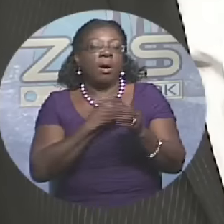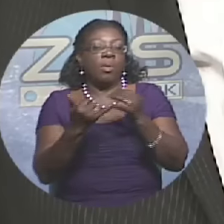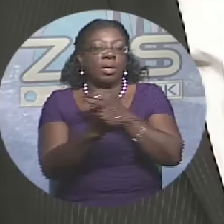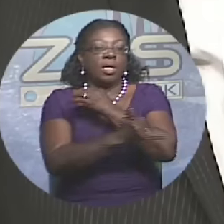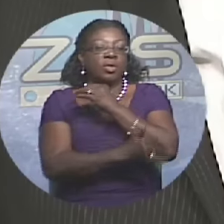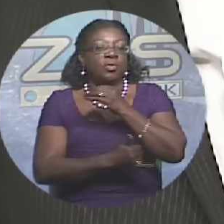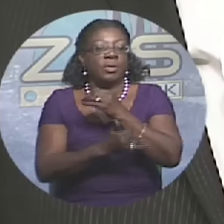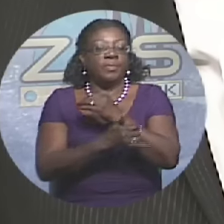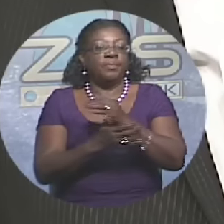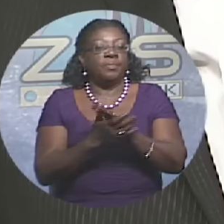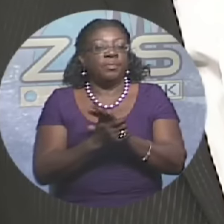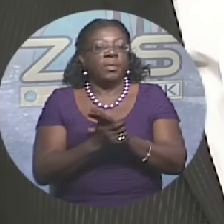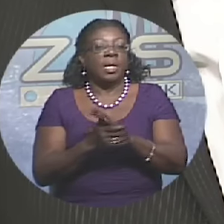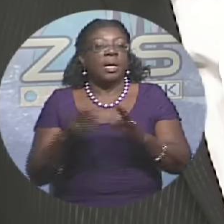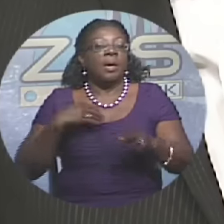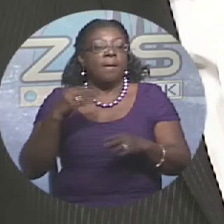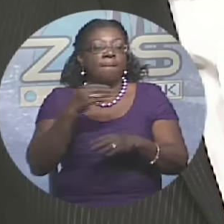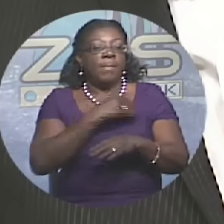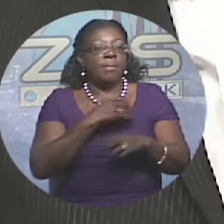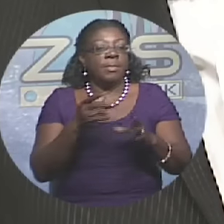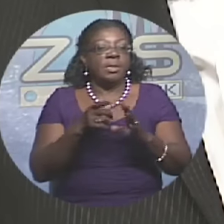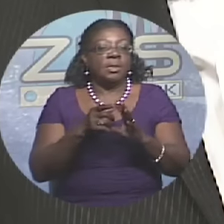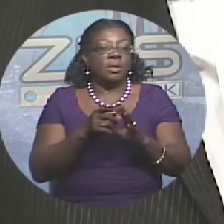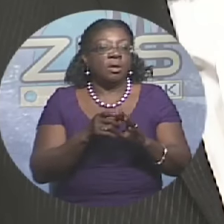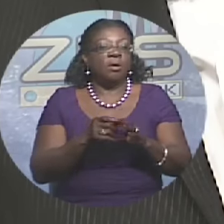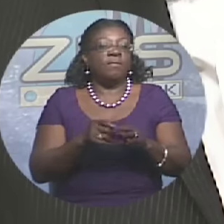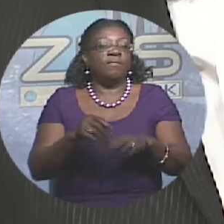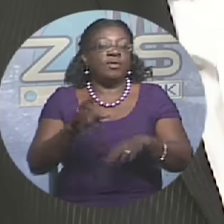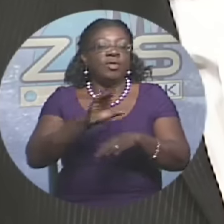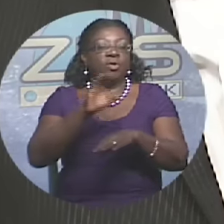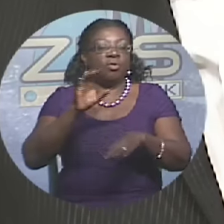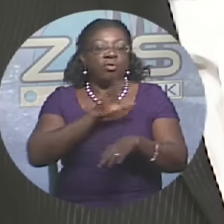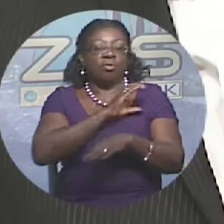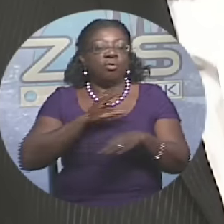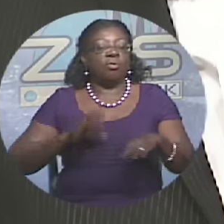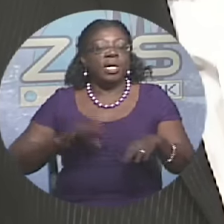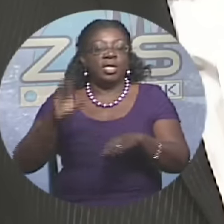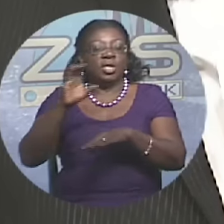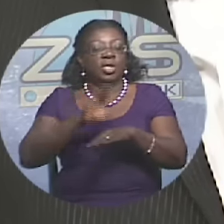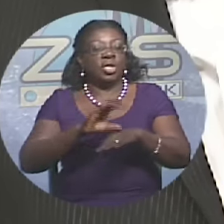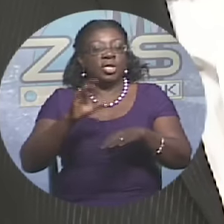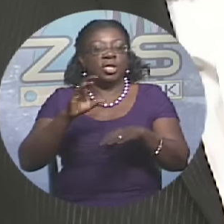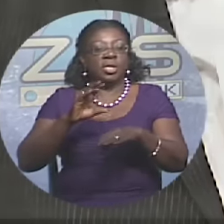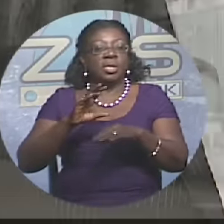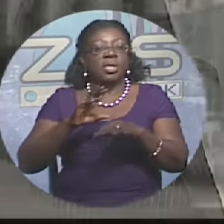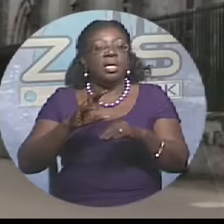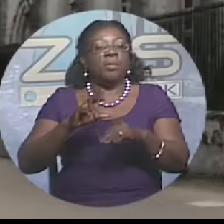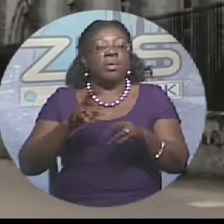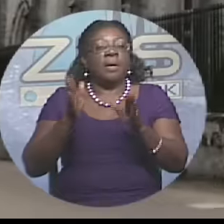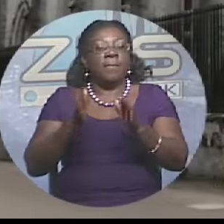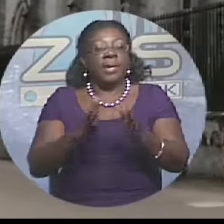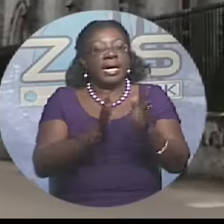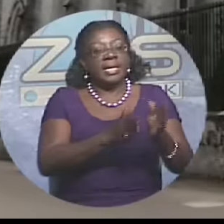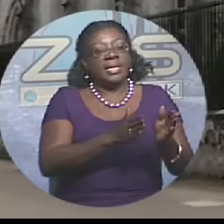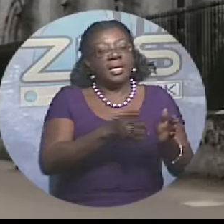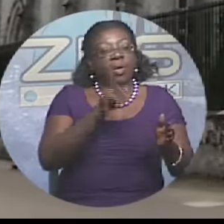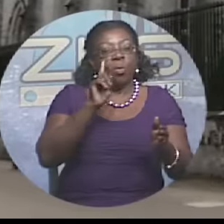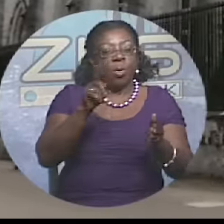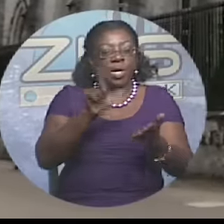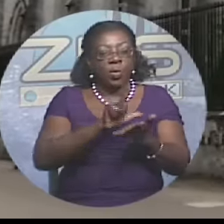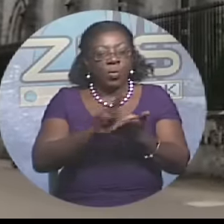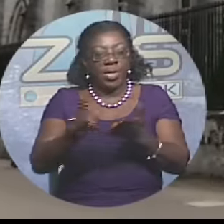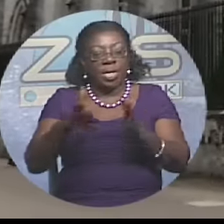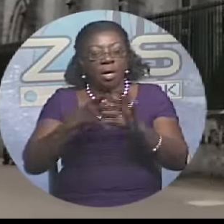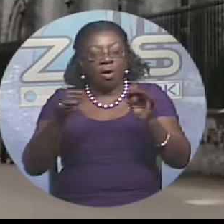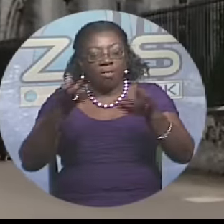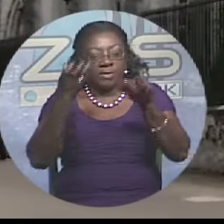large. Members of the Endowment Trust Fund at Christ Church Cathedral on George Street are planning an observance of Cathedral Week. It's a new